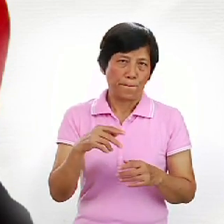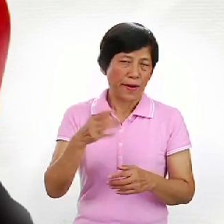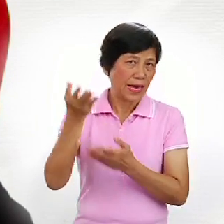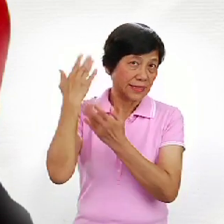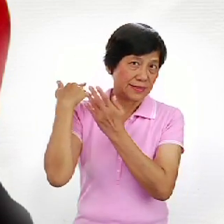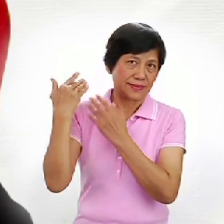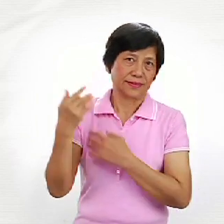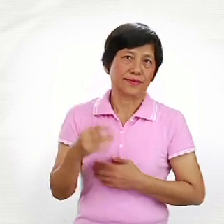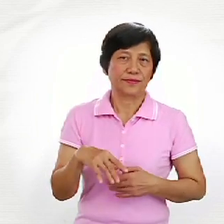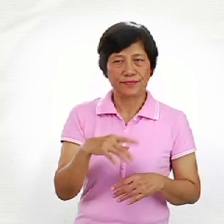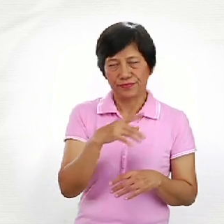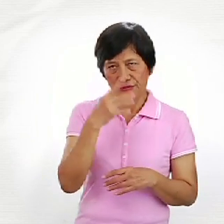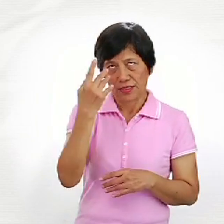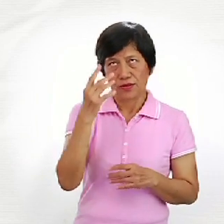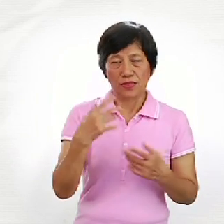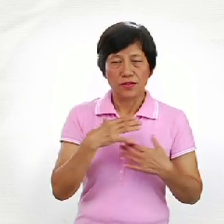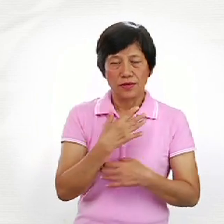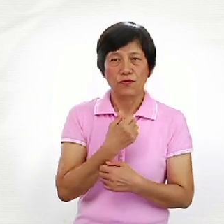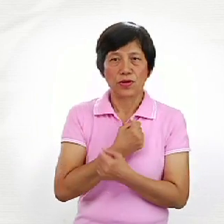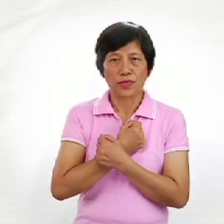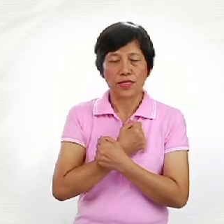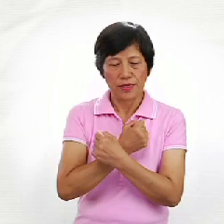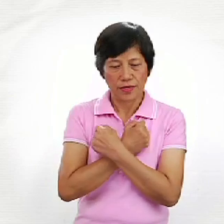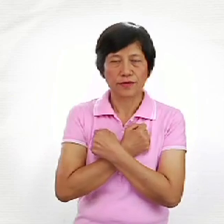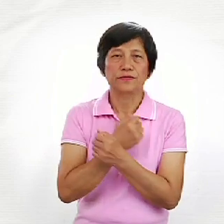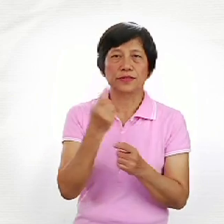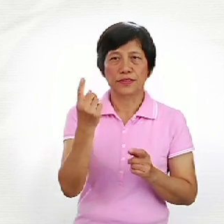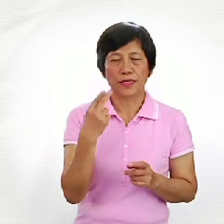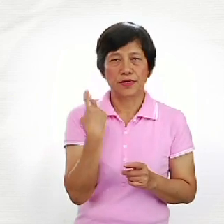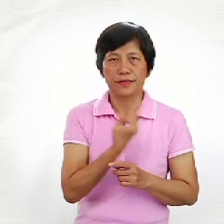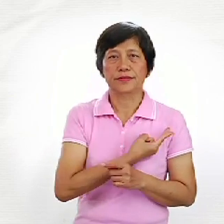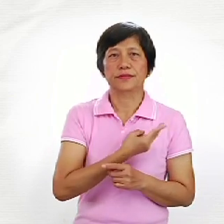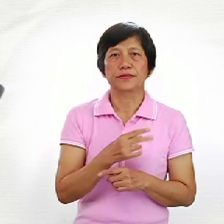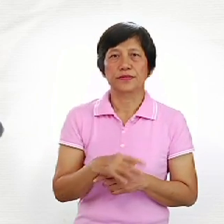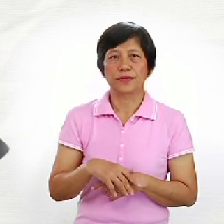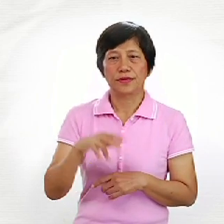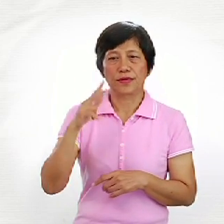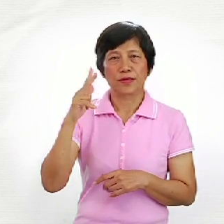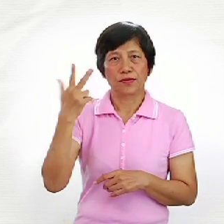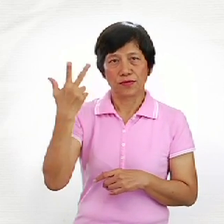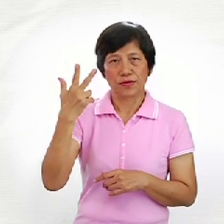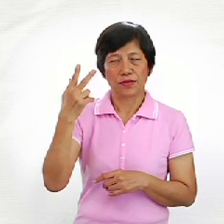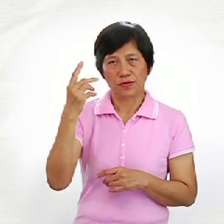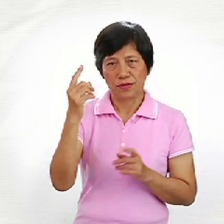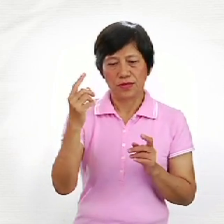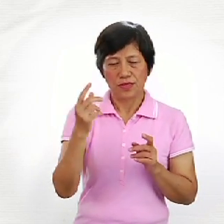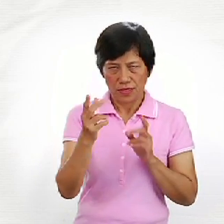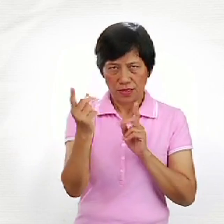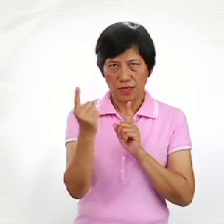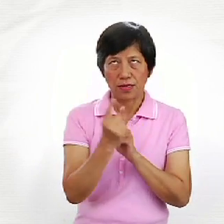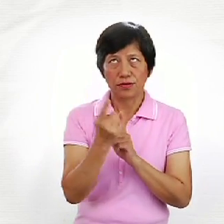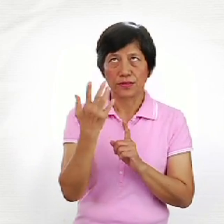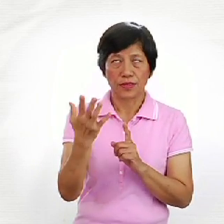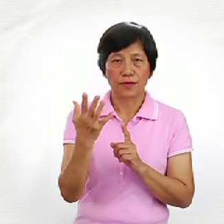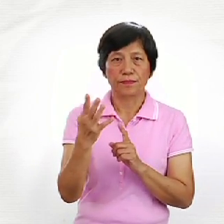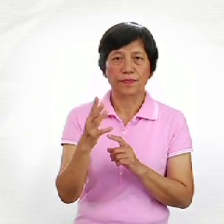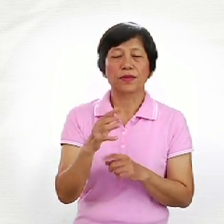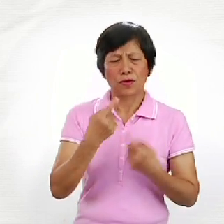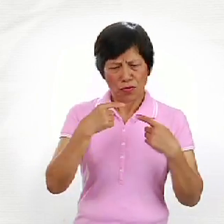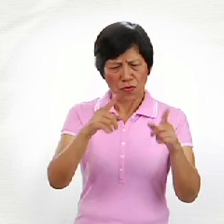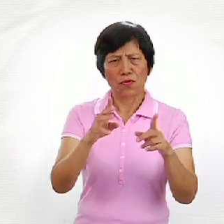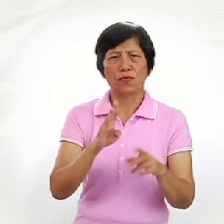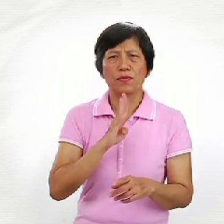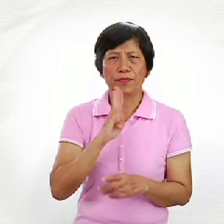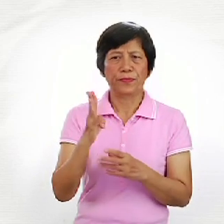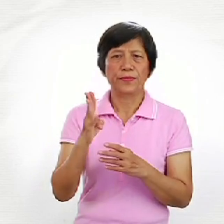He loves us. And third, having encountered Him, go. Be a bearer of the good